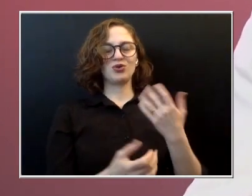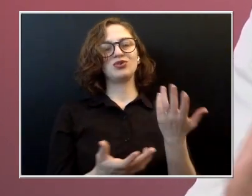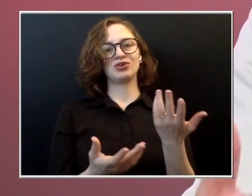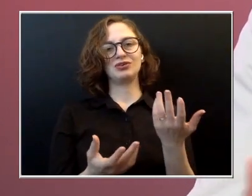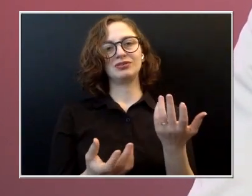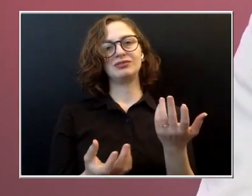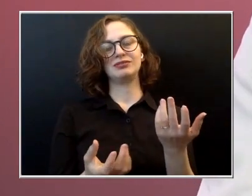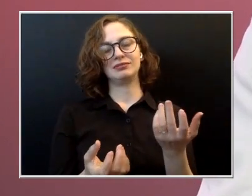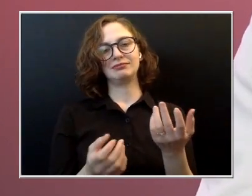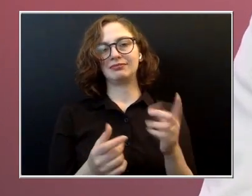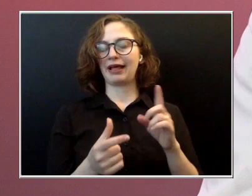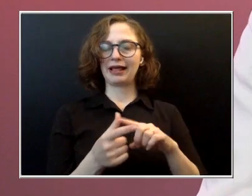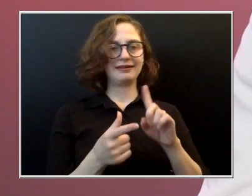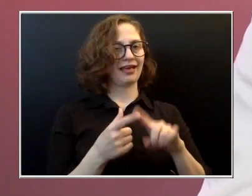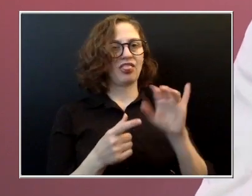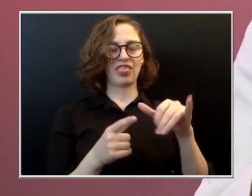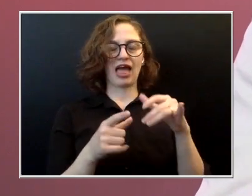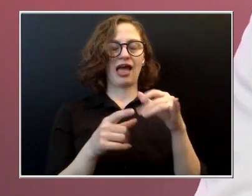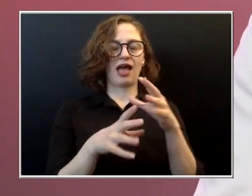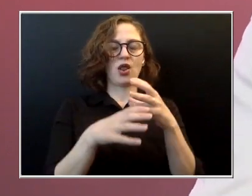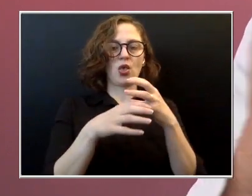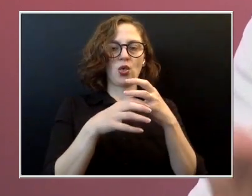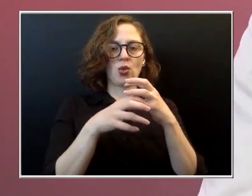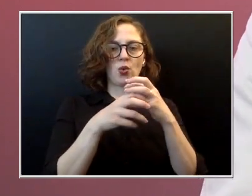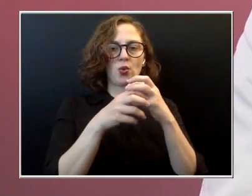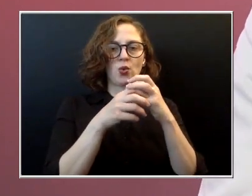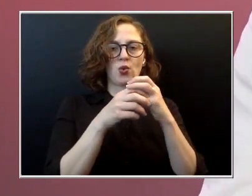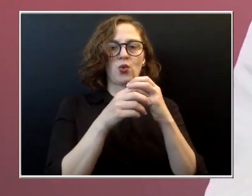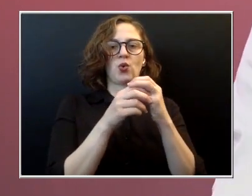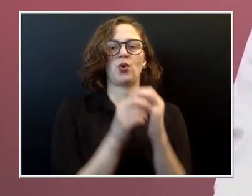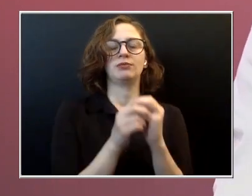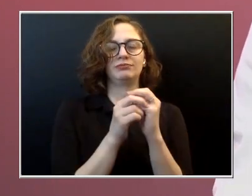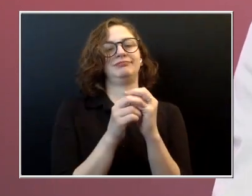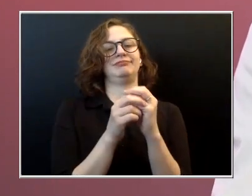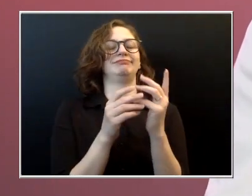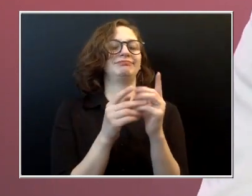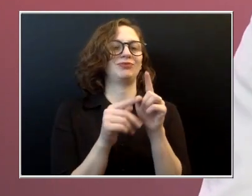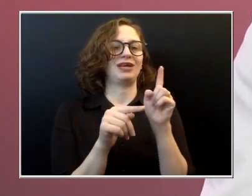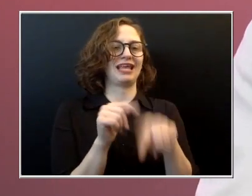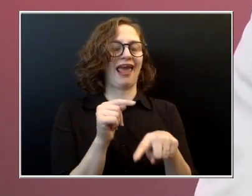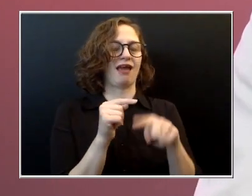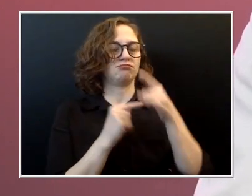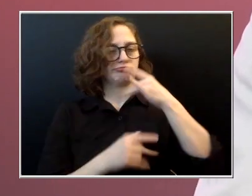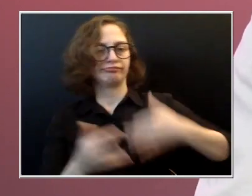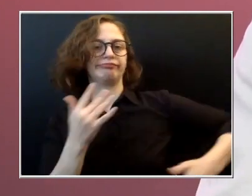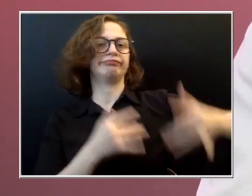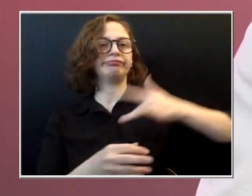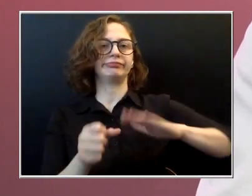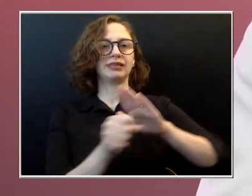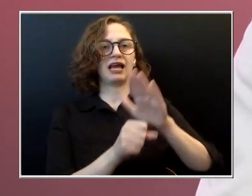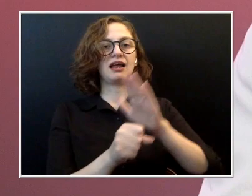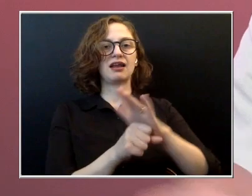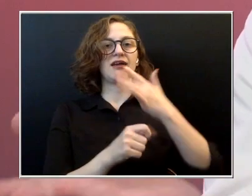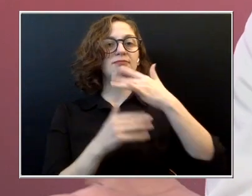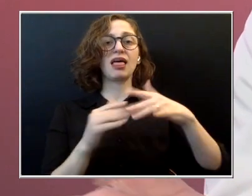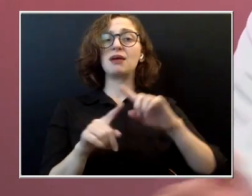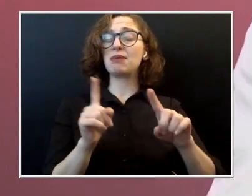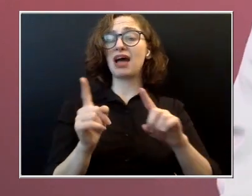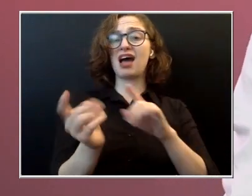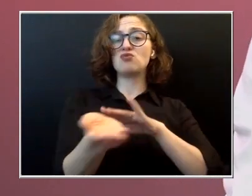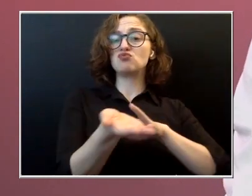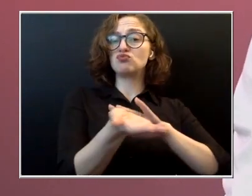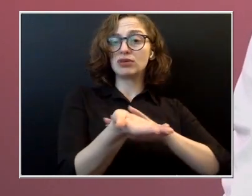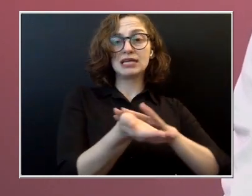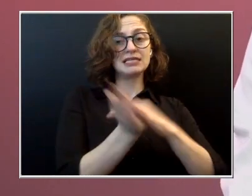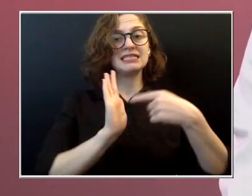smaller to a point where we are not able to get enough blood. You will have symptoms, but wrist symptoms manifest very early